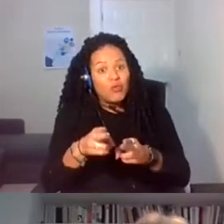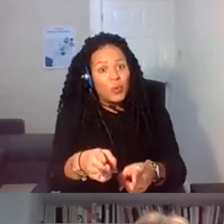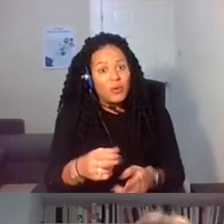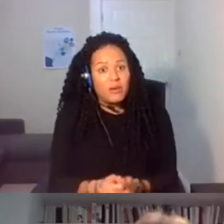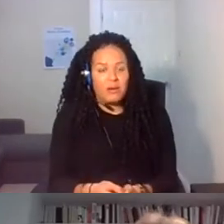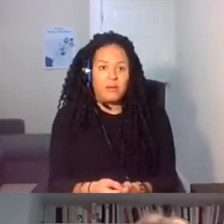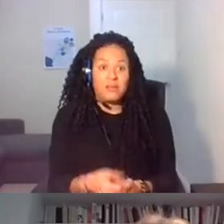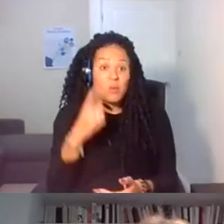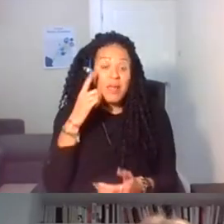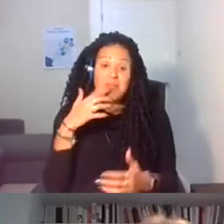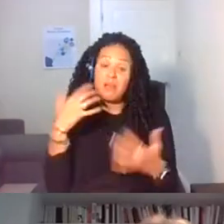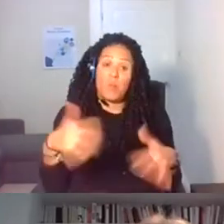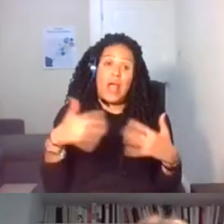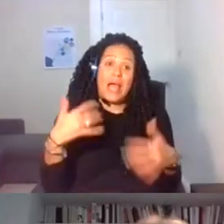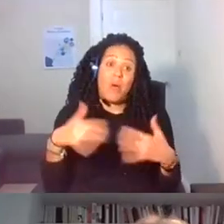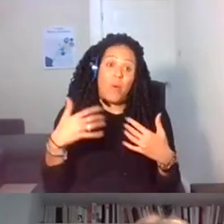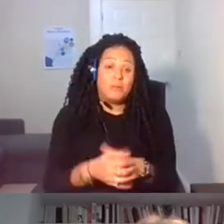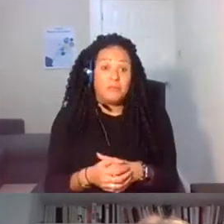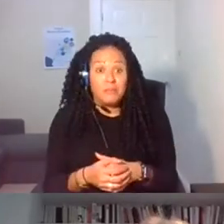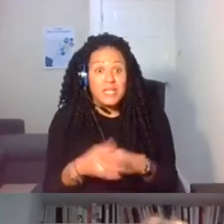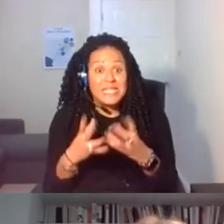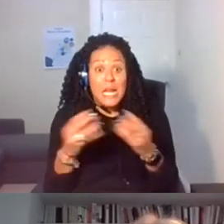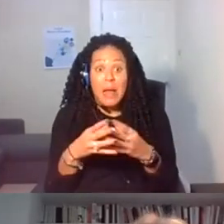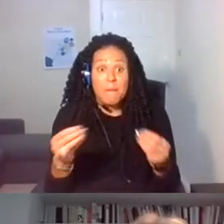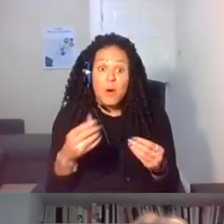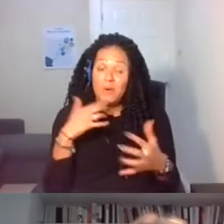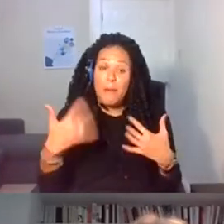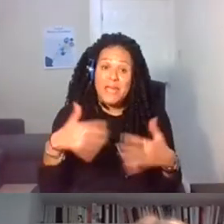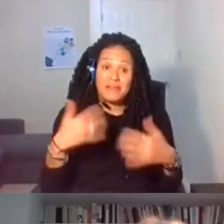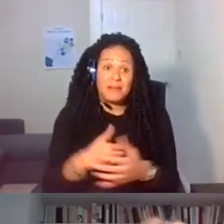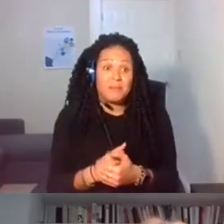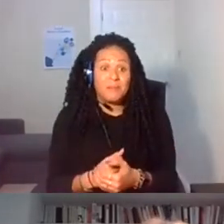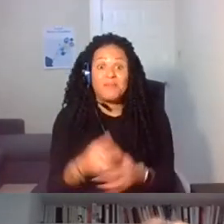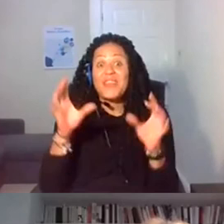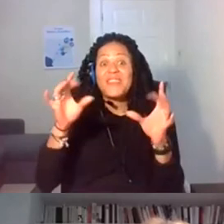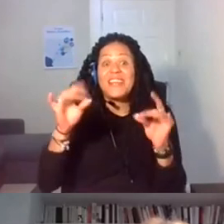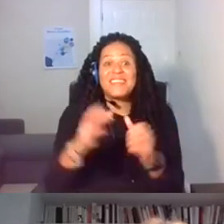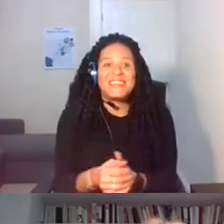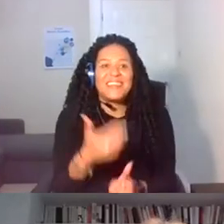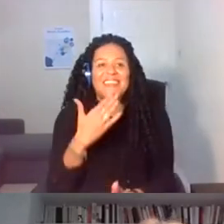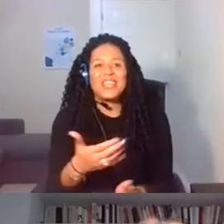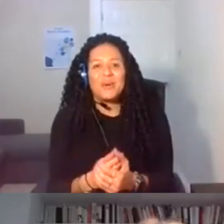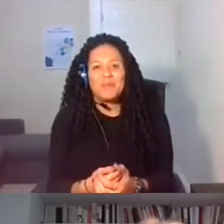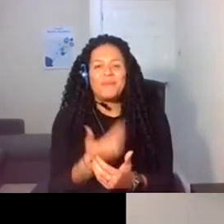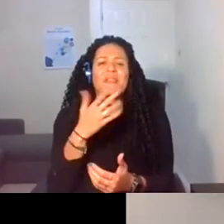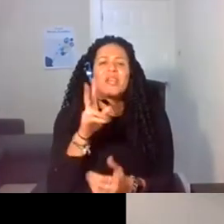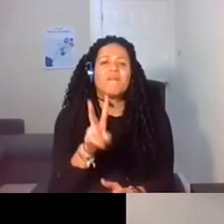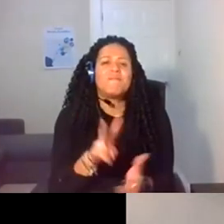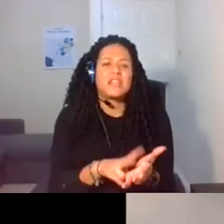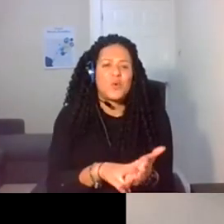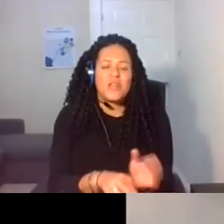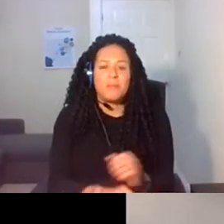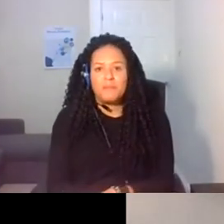to know more about them. It's amazing. Lovely. Well, thank you so much. That's me done. Thanks, everyone. Yeah. Thank you, Victoria. So